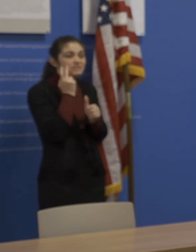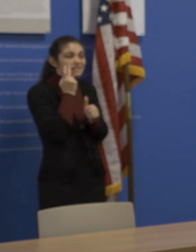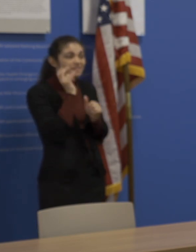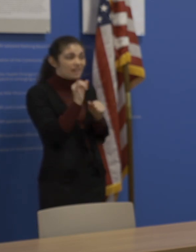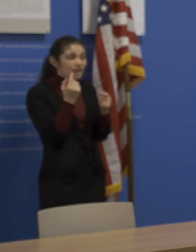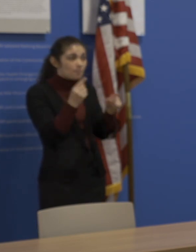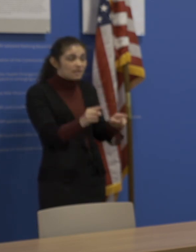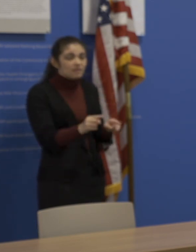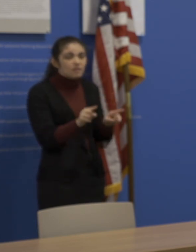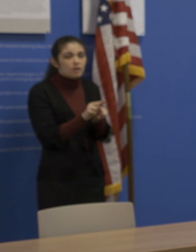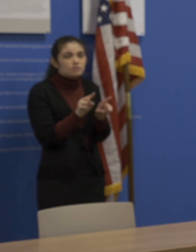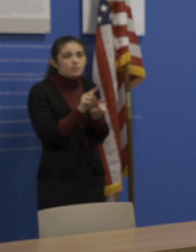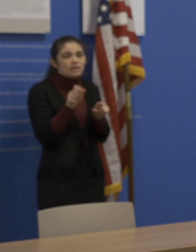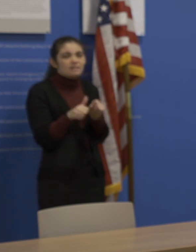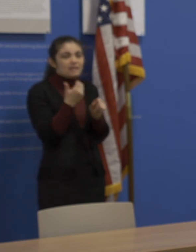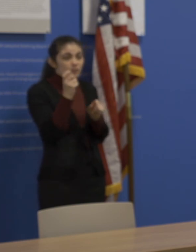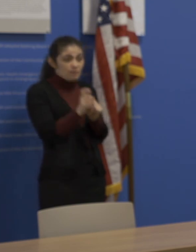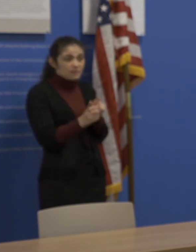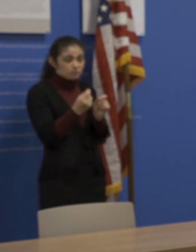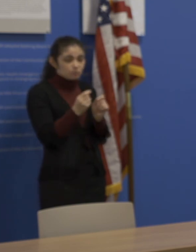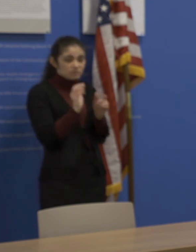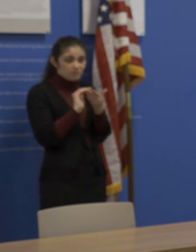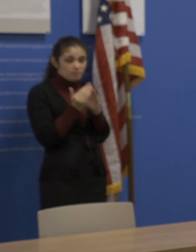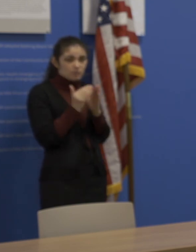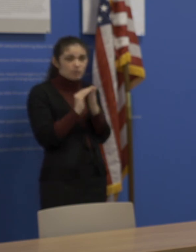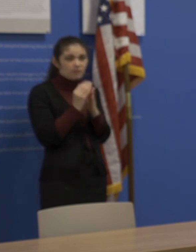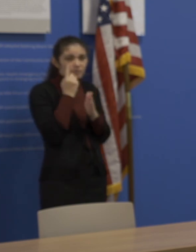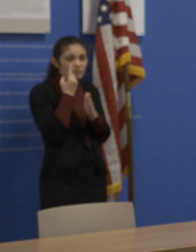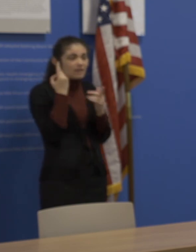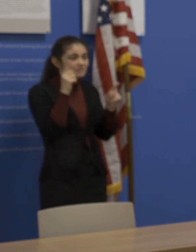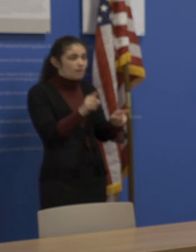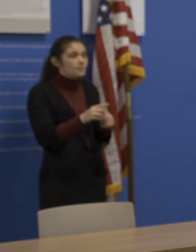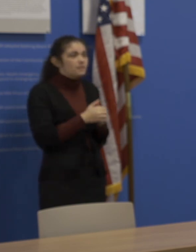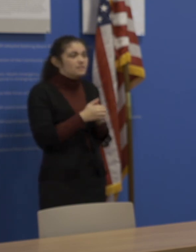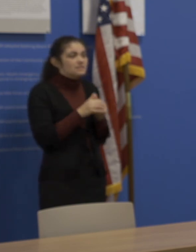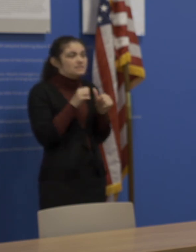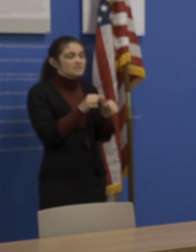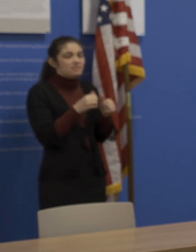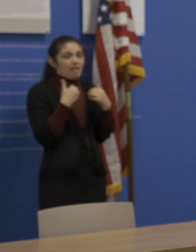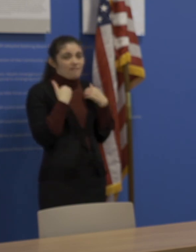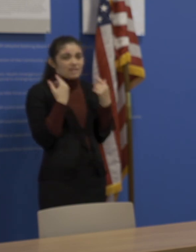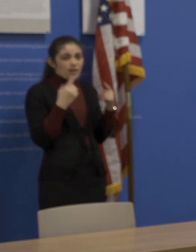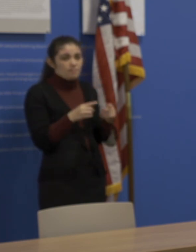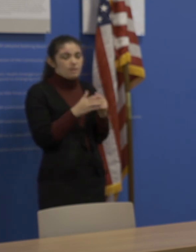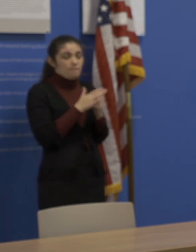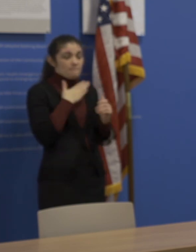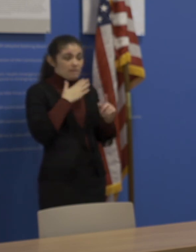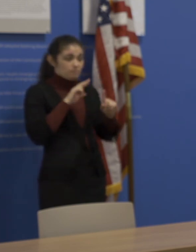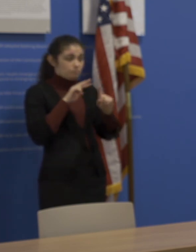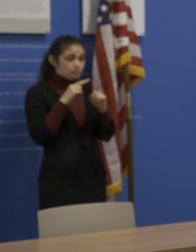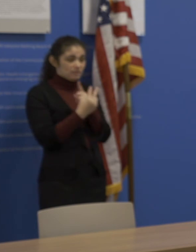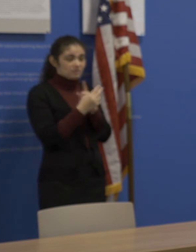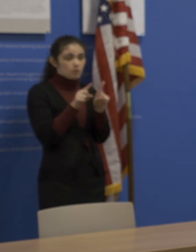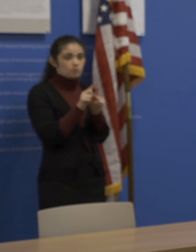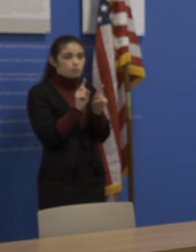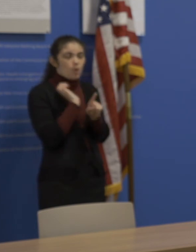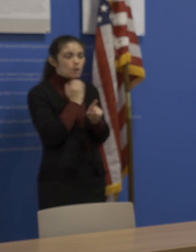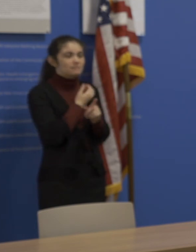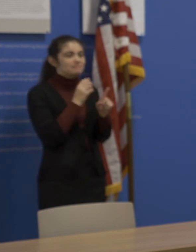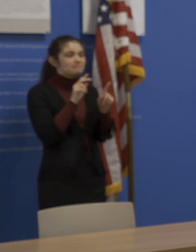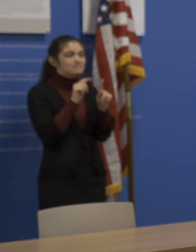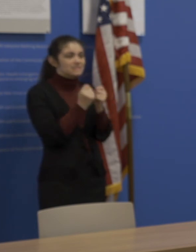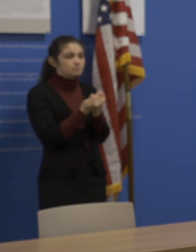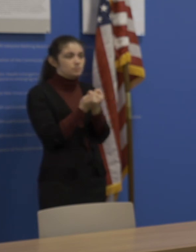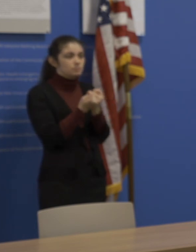capacity, is there anything else that we have to do as a community to do that? But the message still remains very clear from my perspective and from our team's perspective in